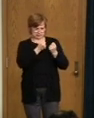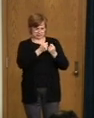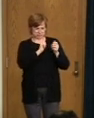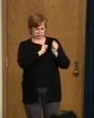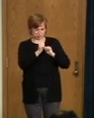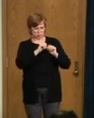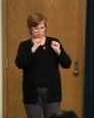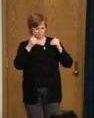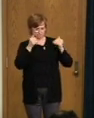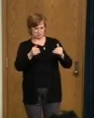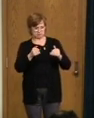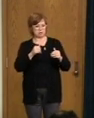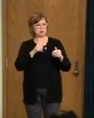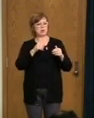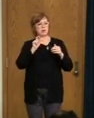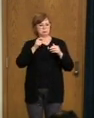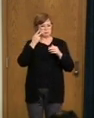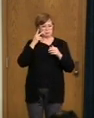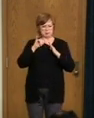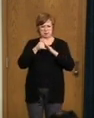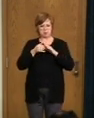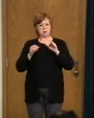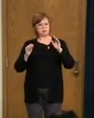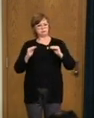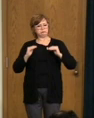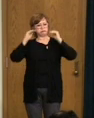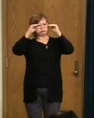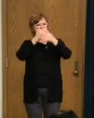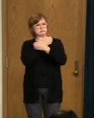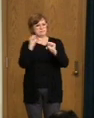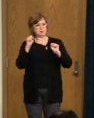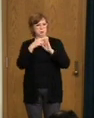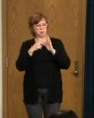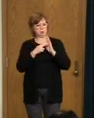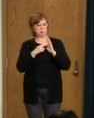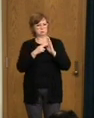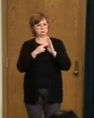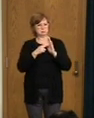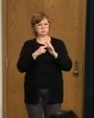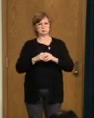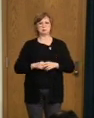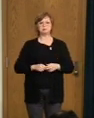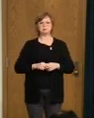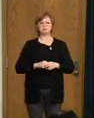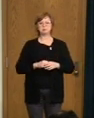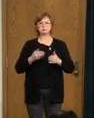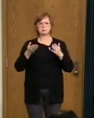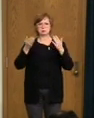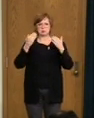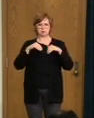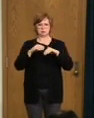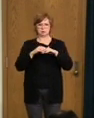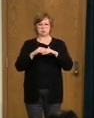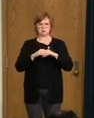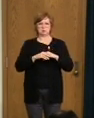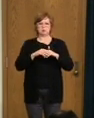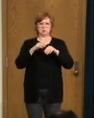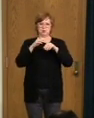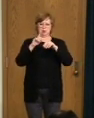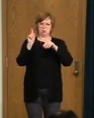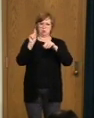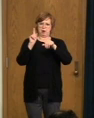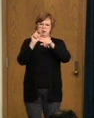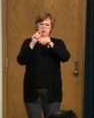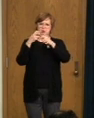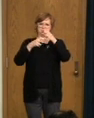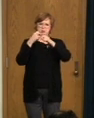October, November. And then, a lot of the outbreaks in workplaces, happen, again,